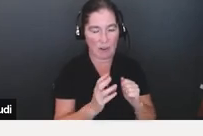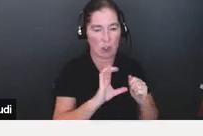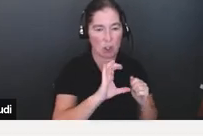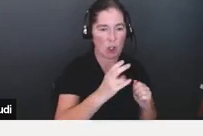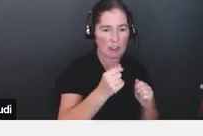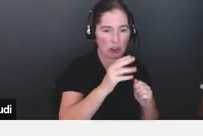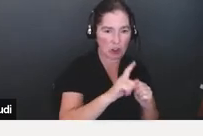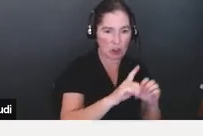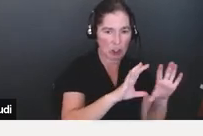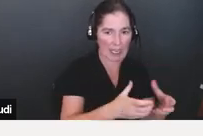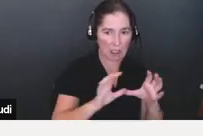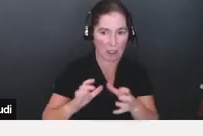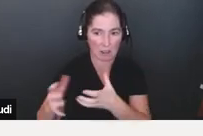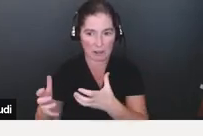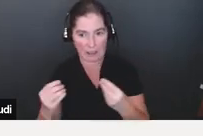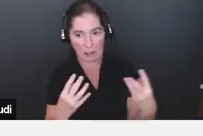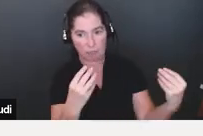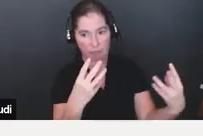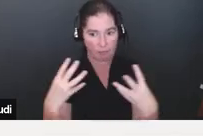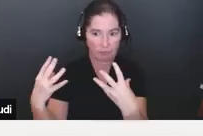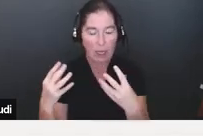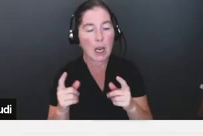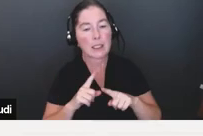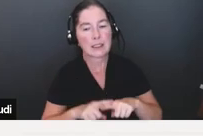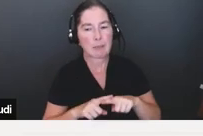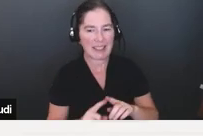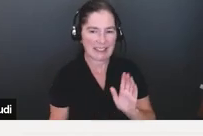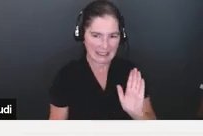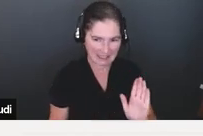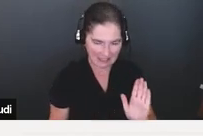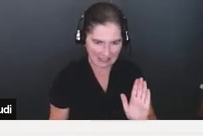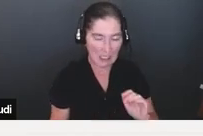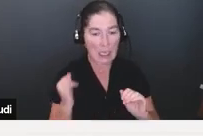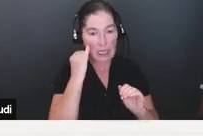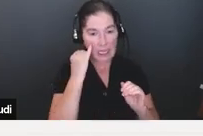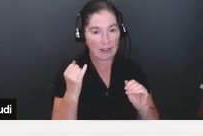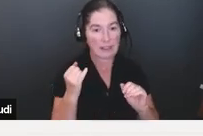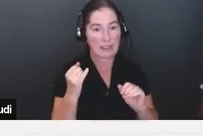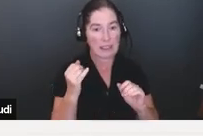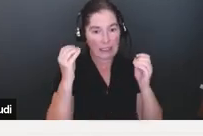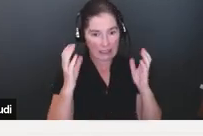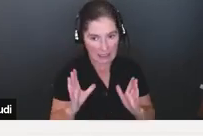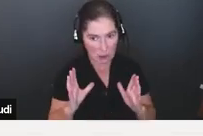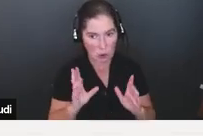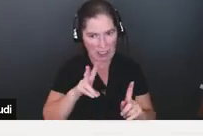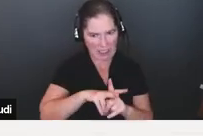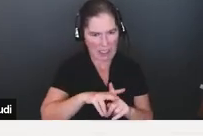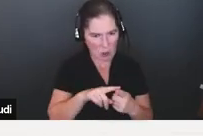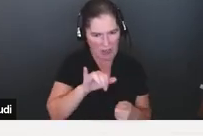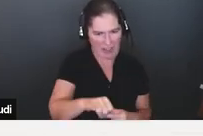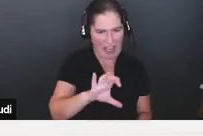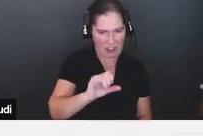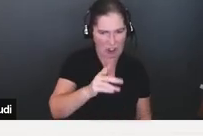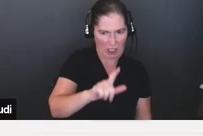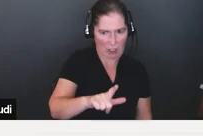to be specific to if you have a teacher assigned to each one of those channels. That's also going to be something I would